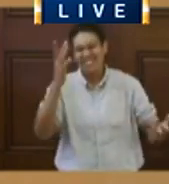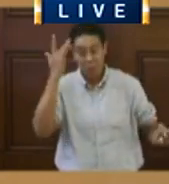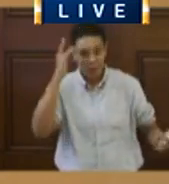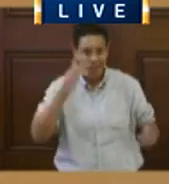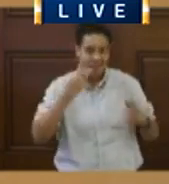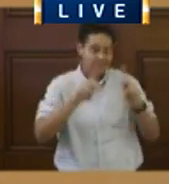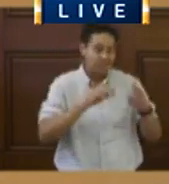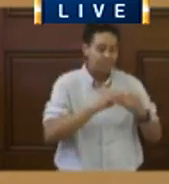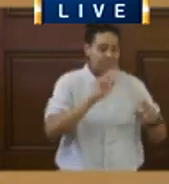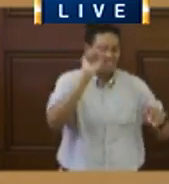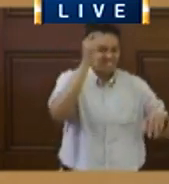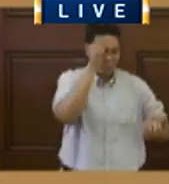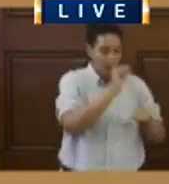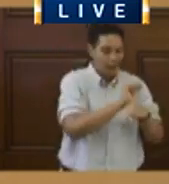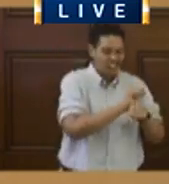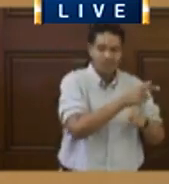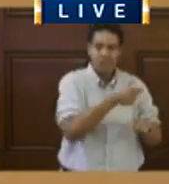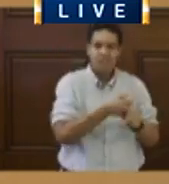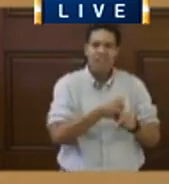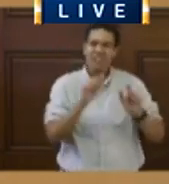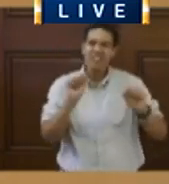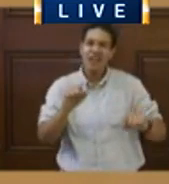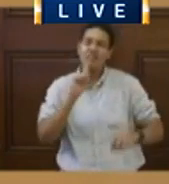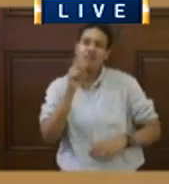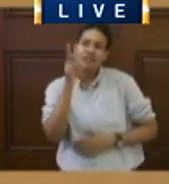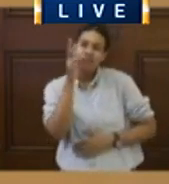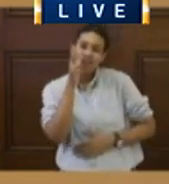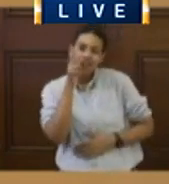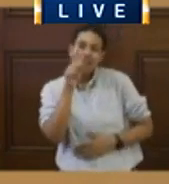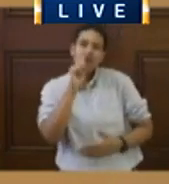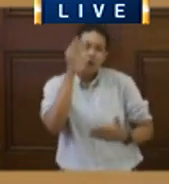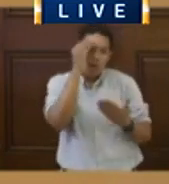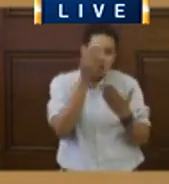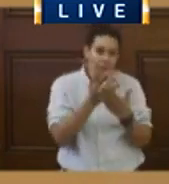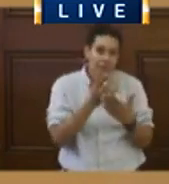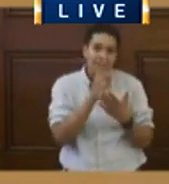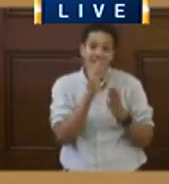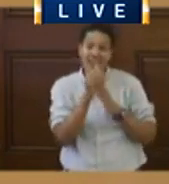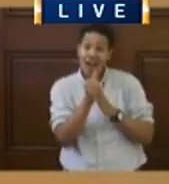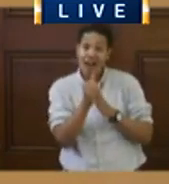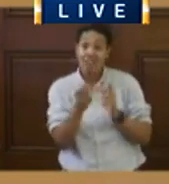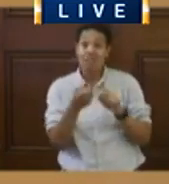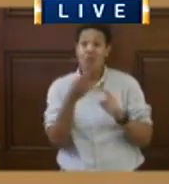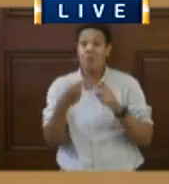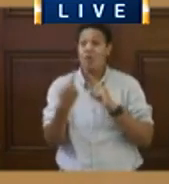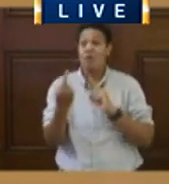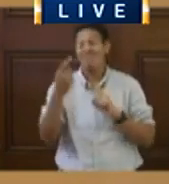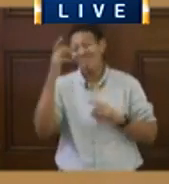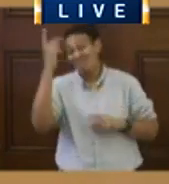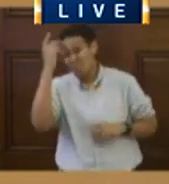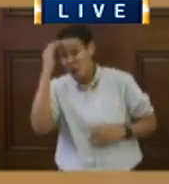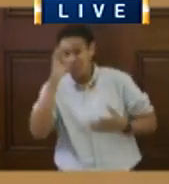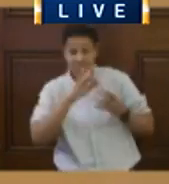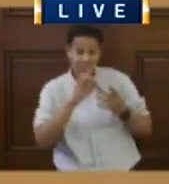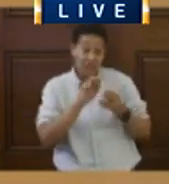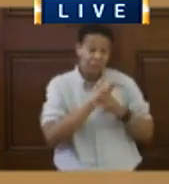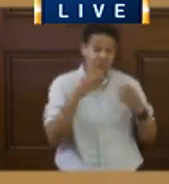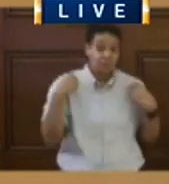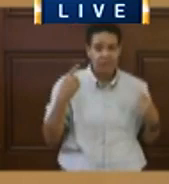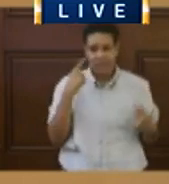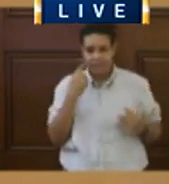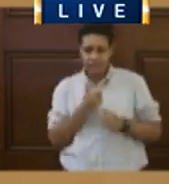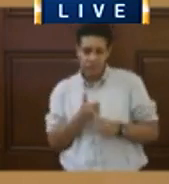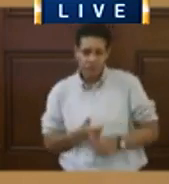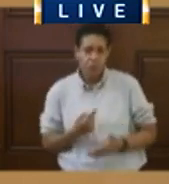sector can just listen and obey the guidance coming from the Office of the Prime Minister and the Ministry of Health, and you should